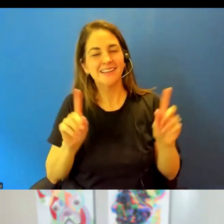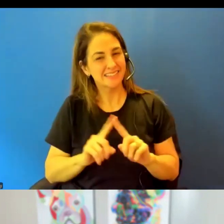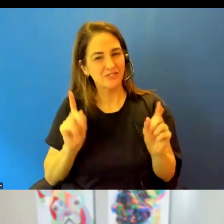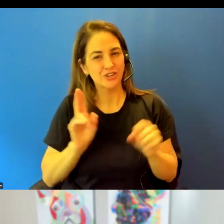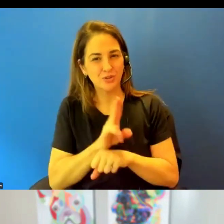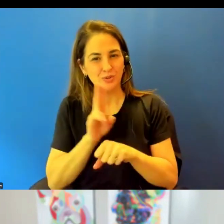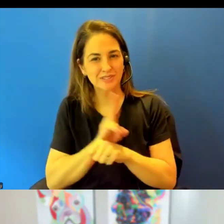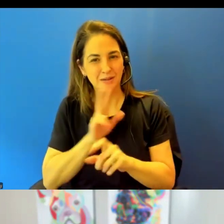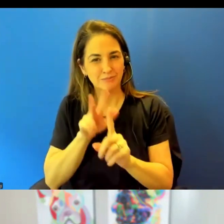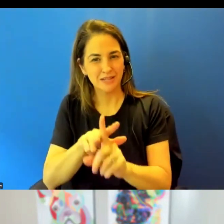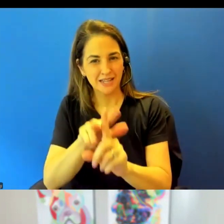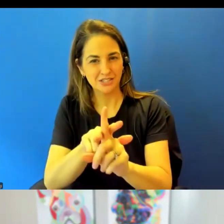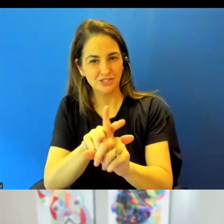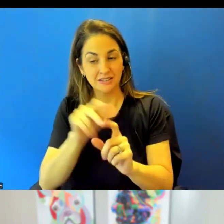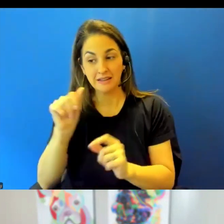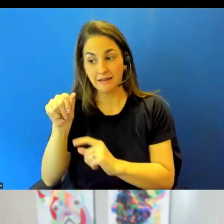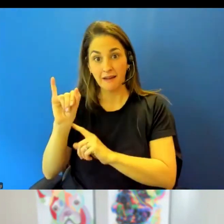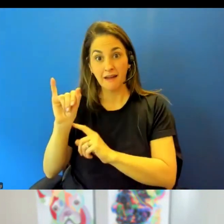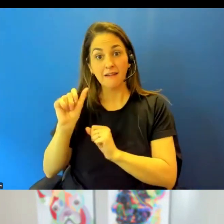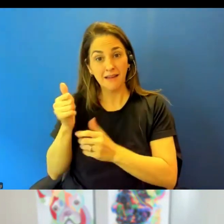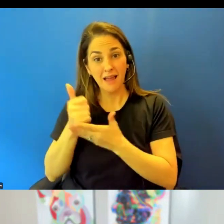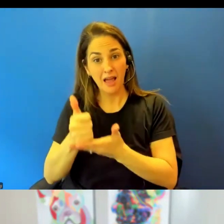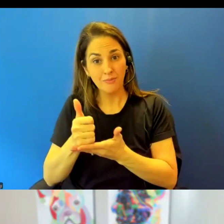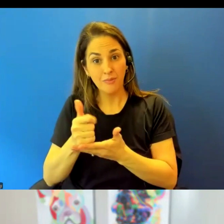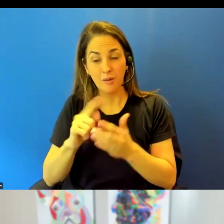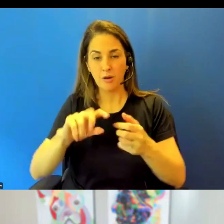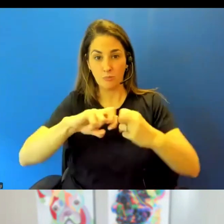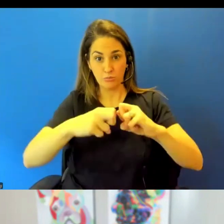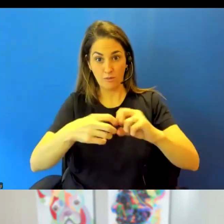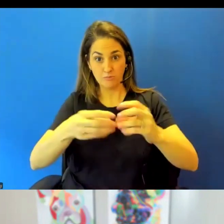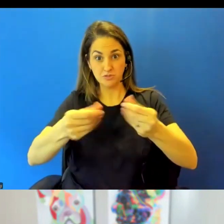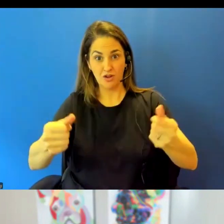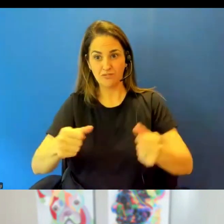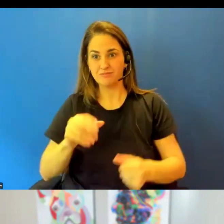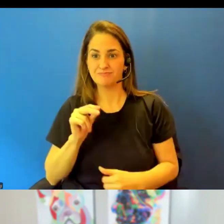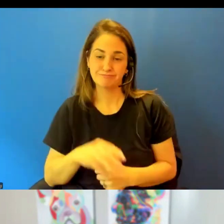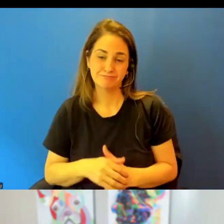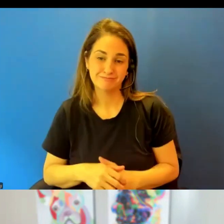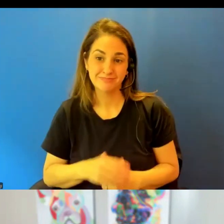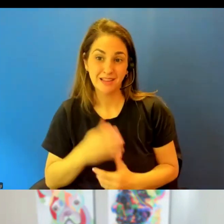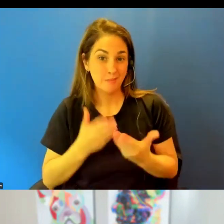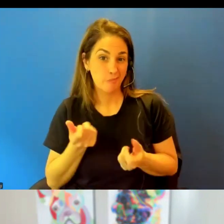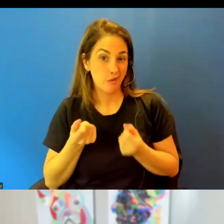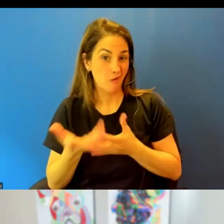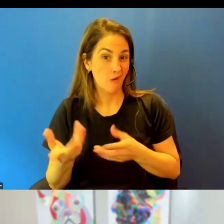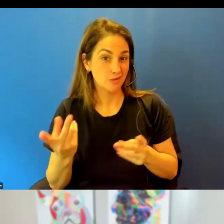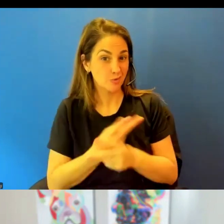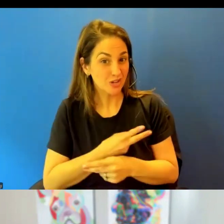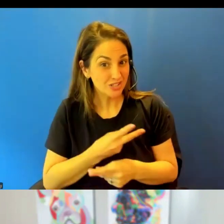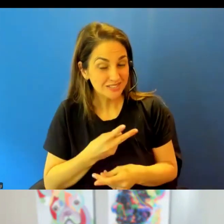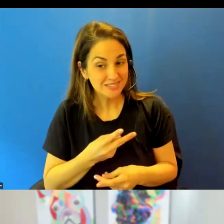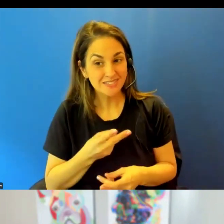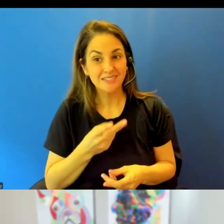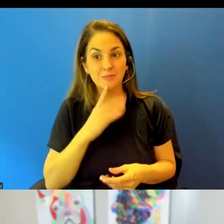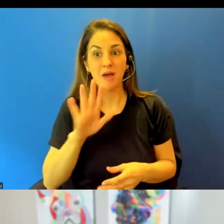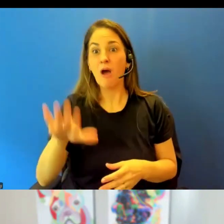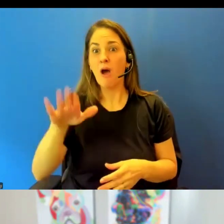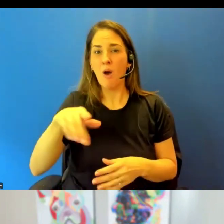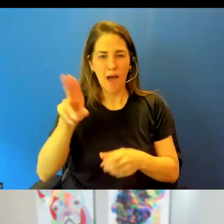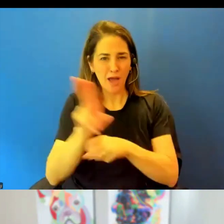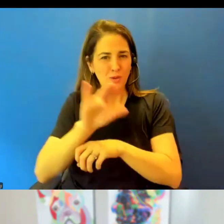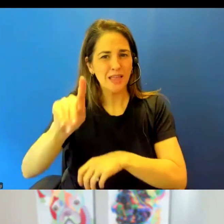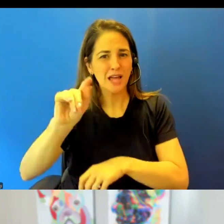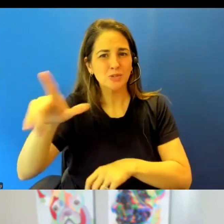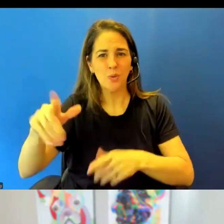can help, but it's not going to solve a problem. In some ways, it might cause more problems because if somebody's like, oh, I use that tool